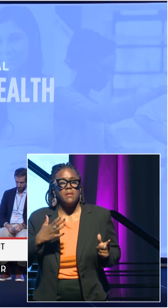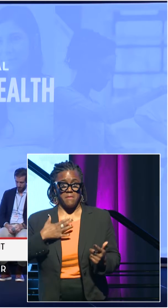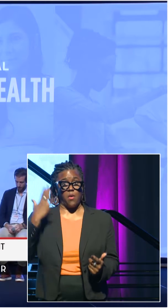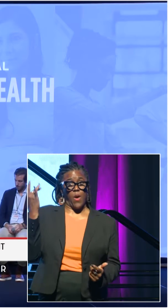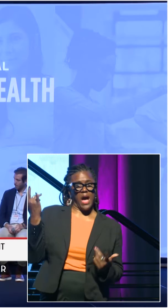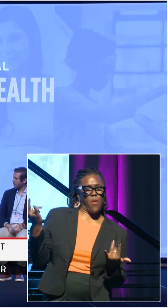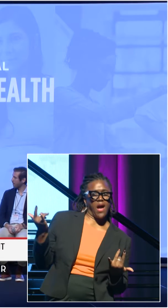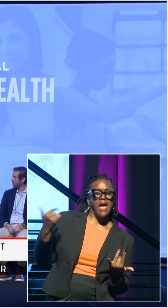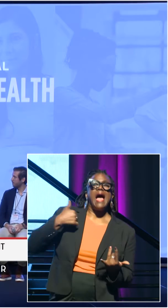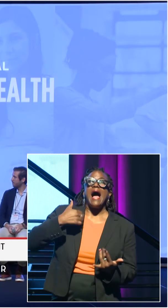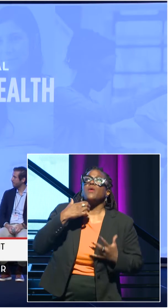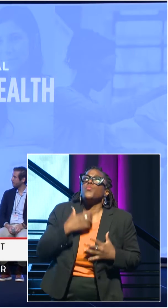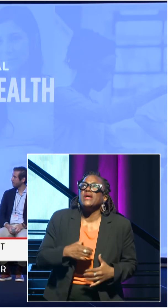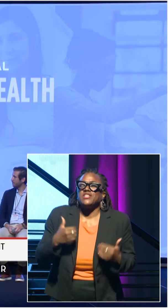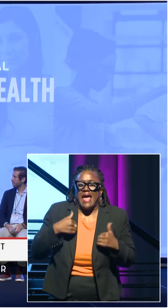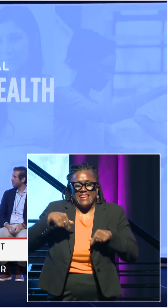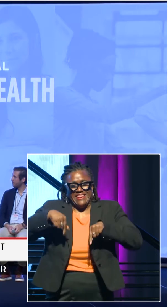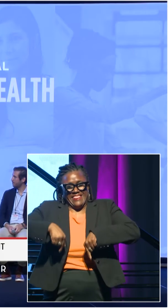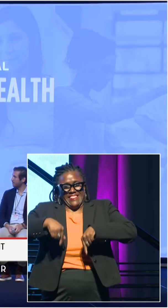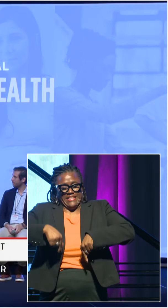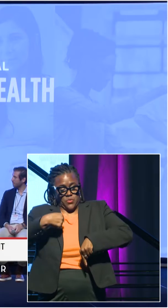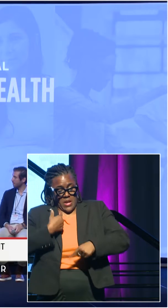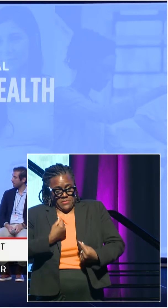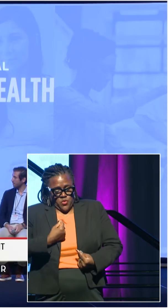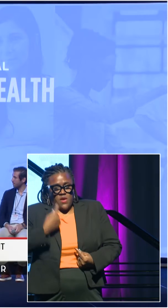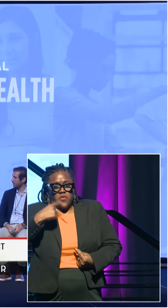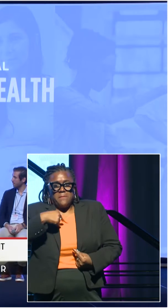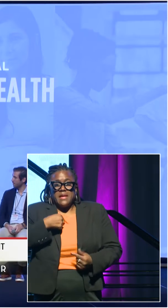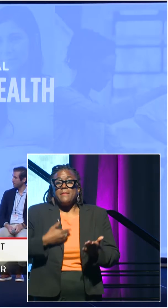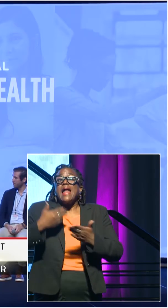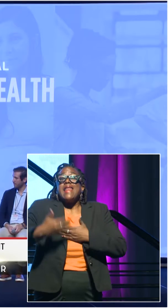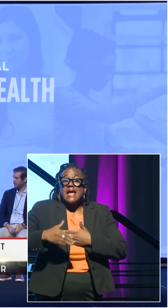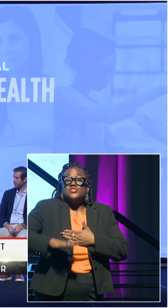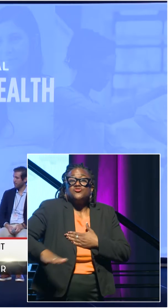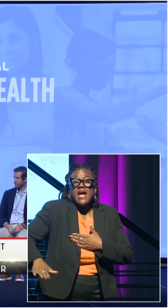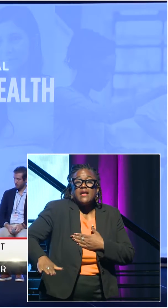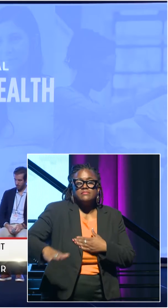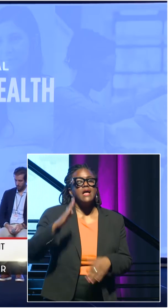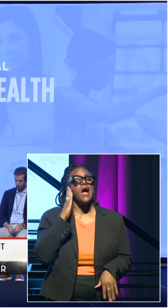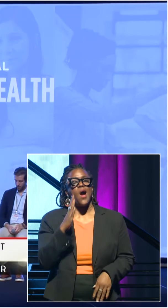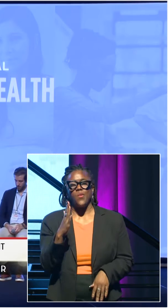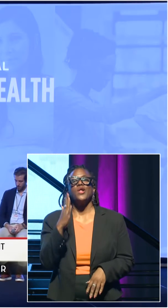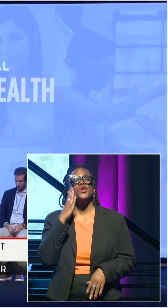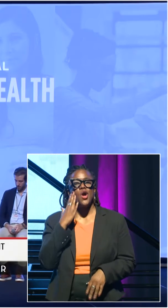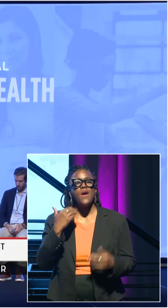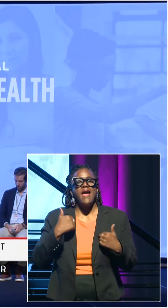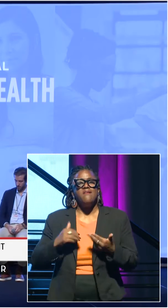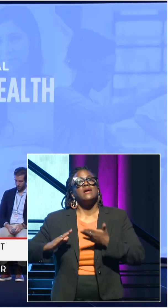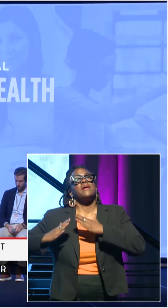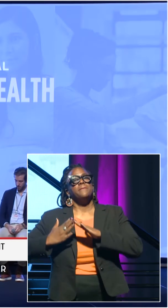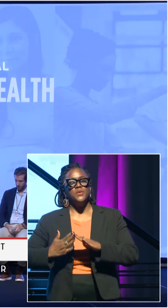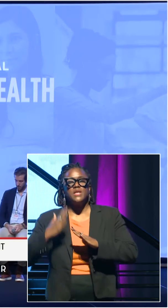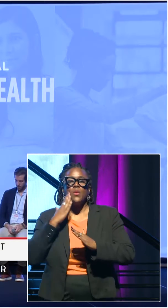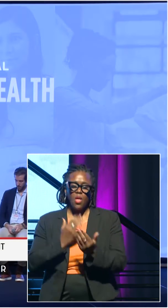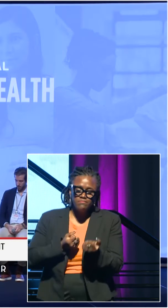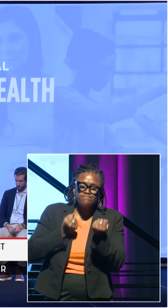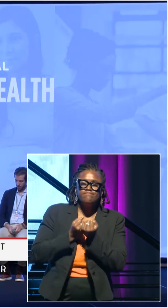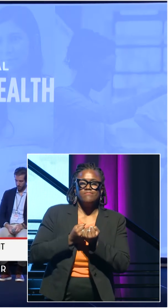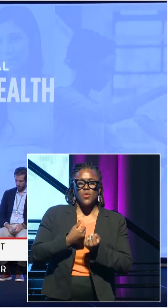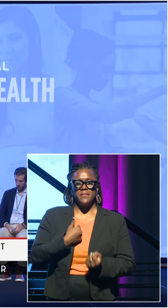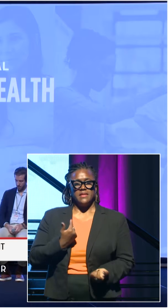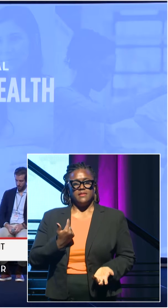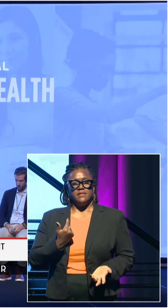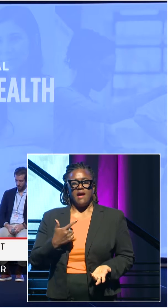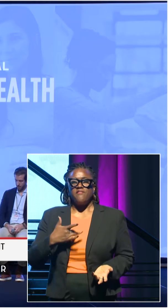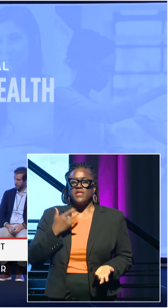because I wish I had this for me. And when I do have my next child, I know I have a community that'll be there to back me. And